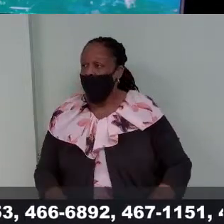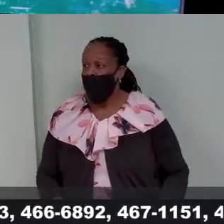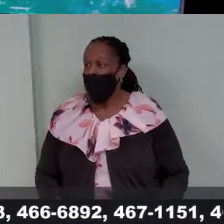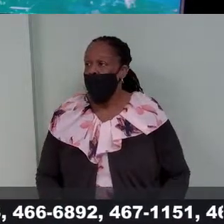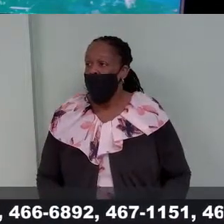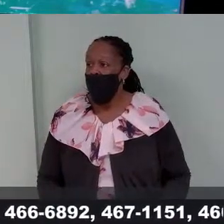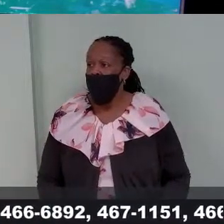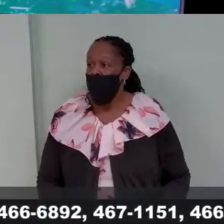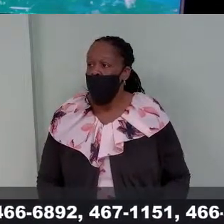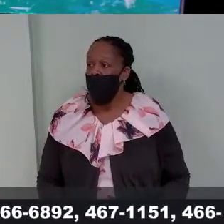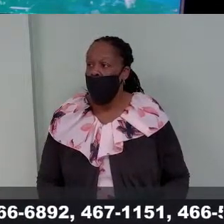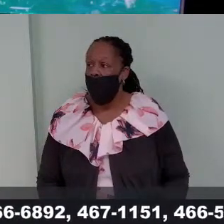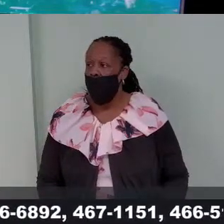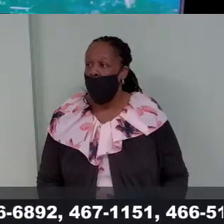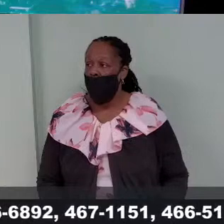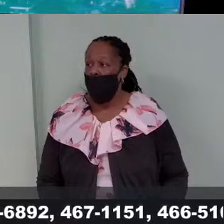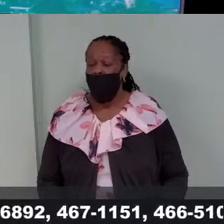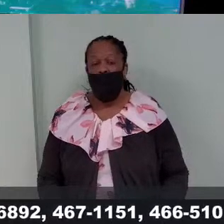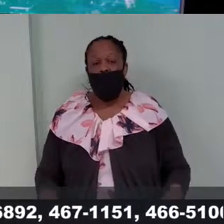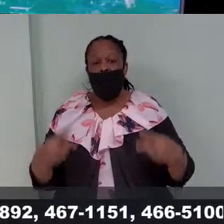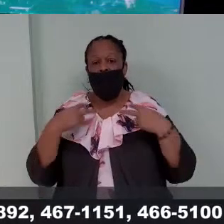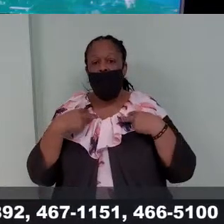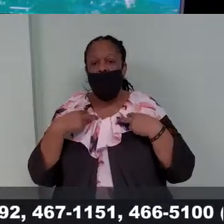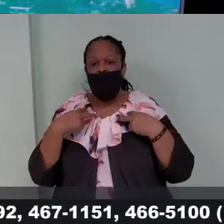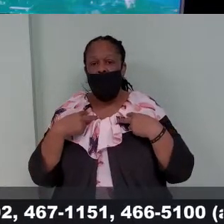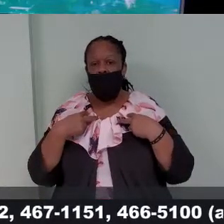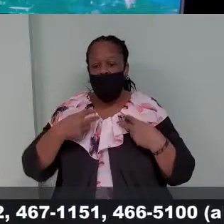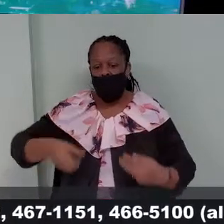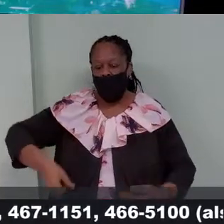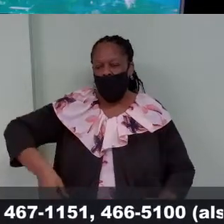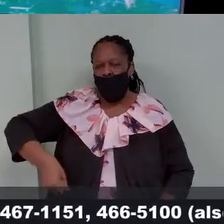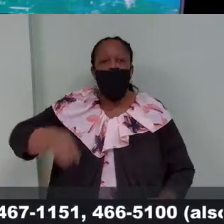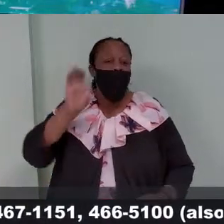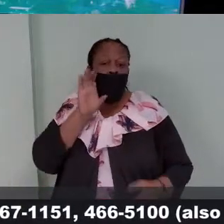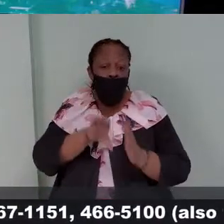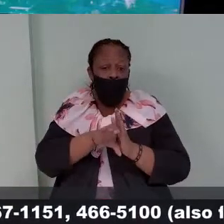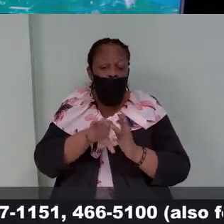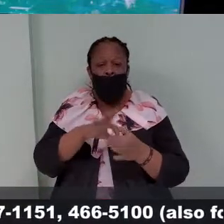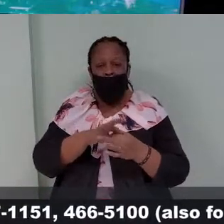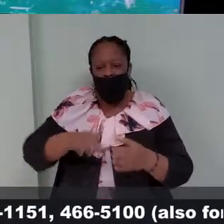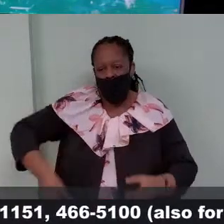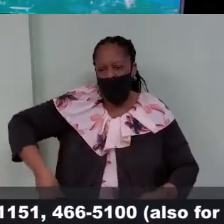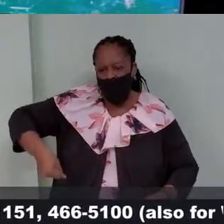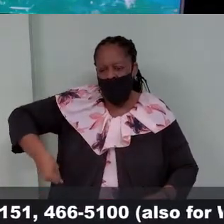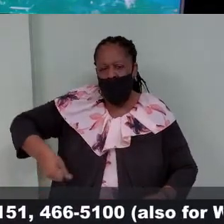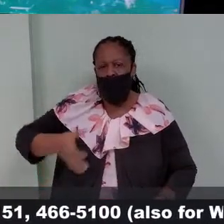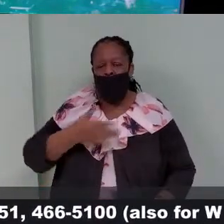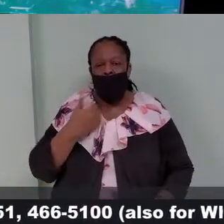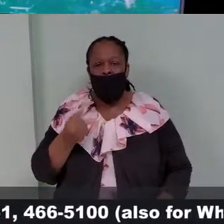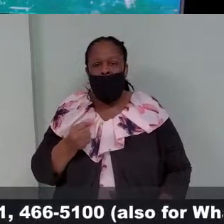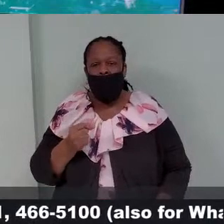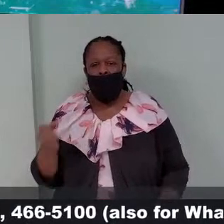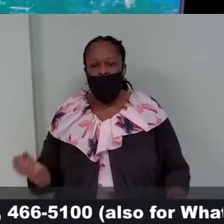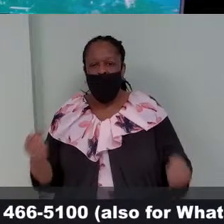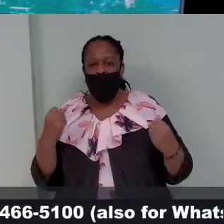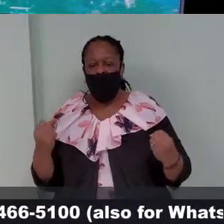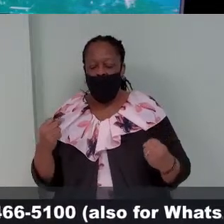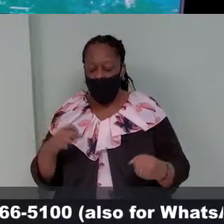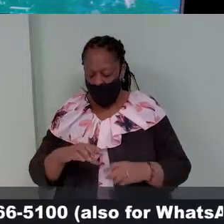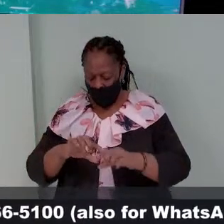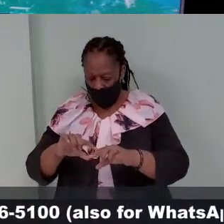small suitcase with two dumbbells to the side. And this is the seal that is given by the St.